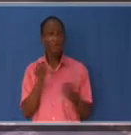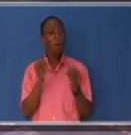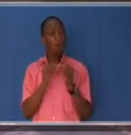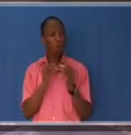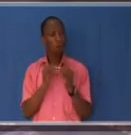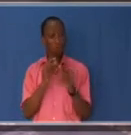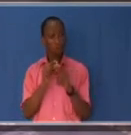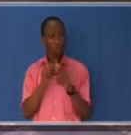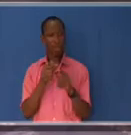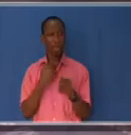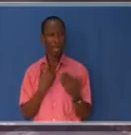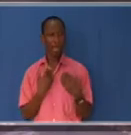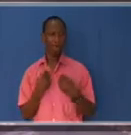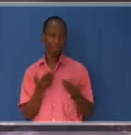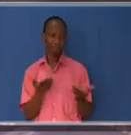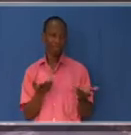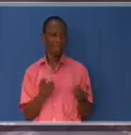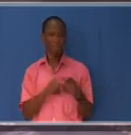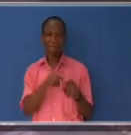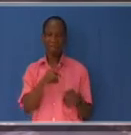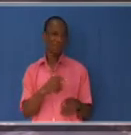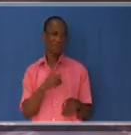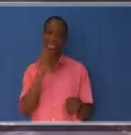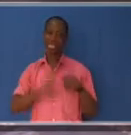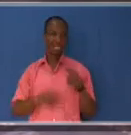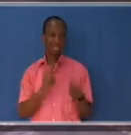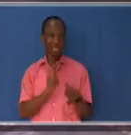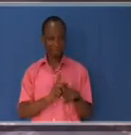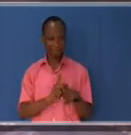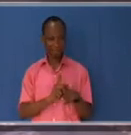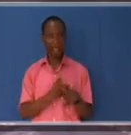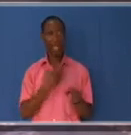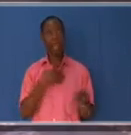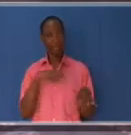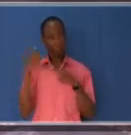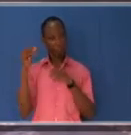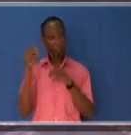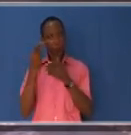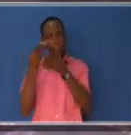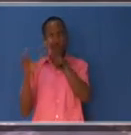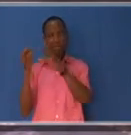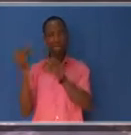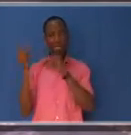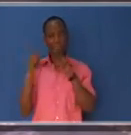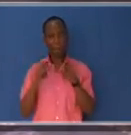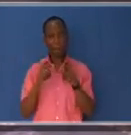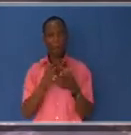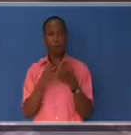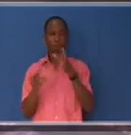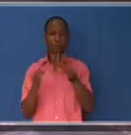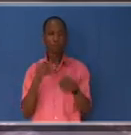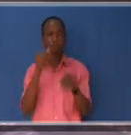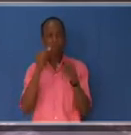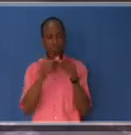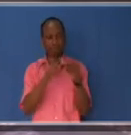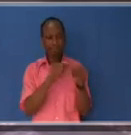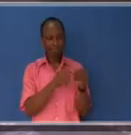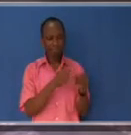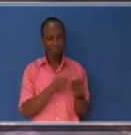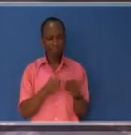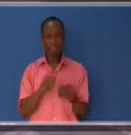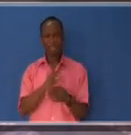enna obeka kire wo na obekire won niema nso a e hye se eba Nchiche mudu na eno si, mkronkron